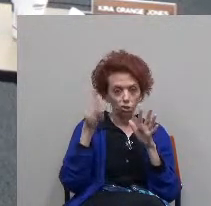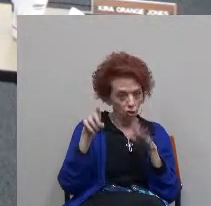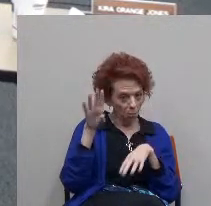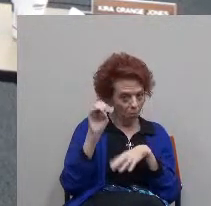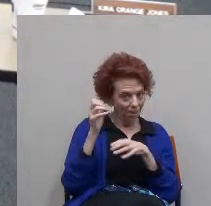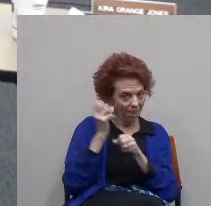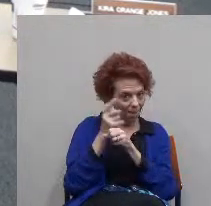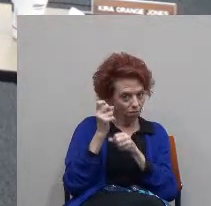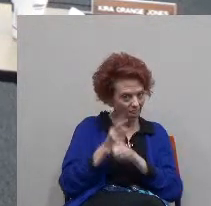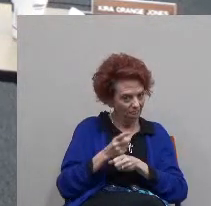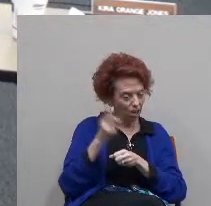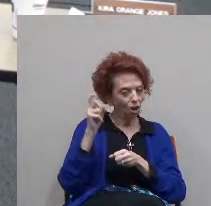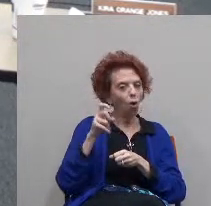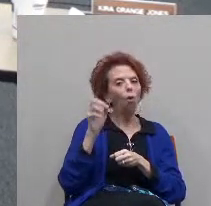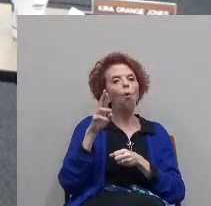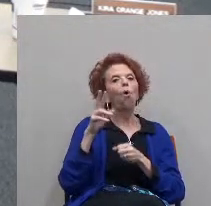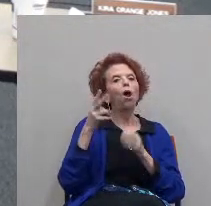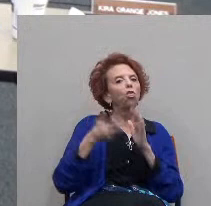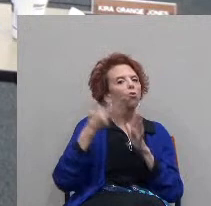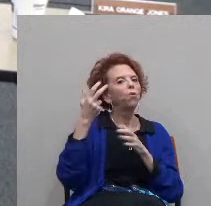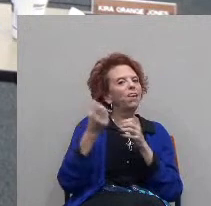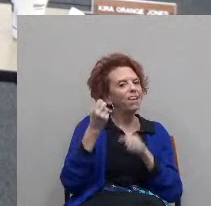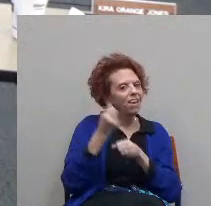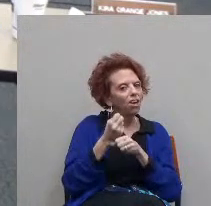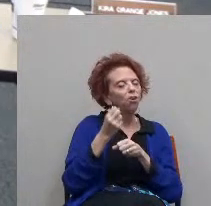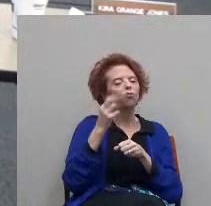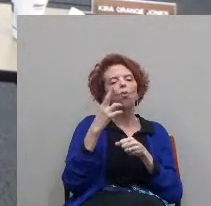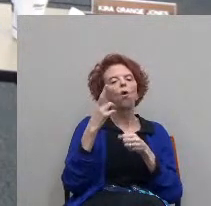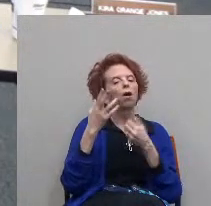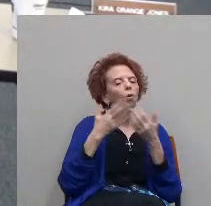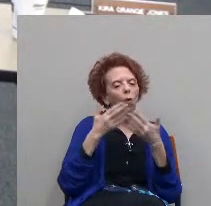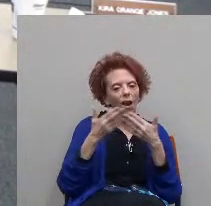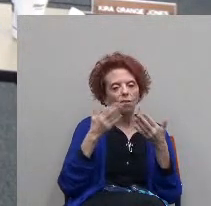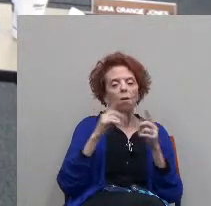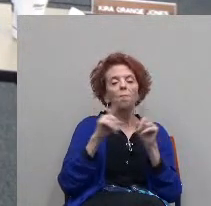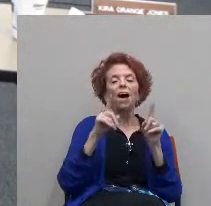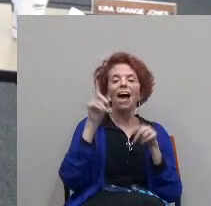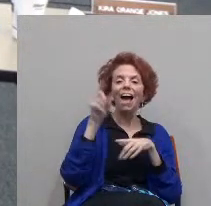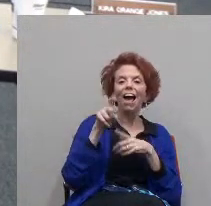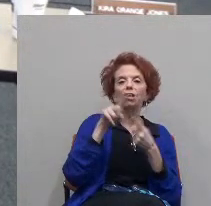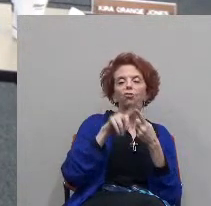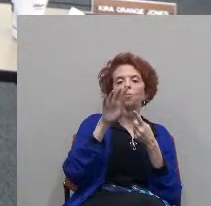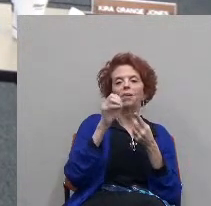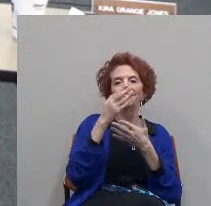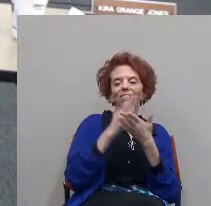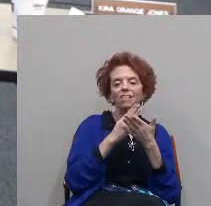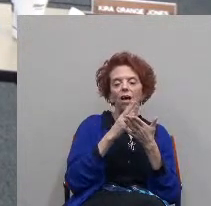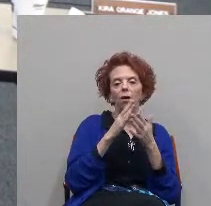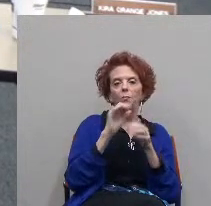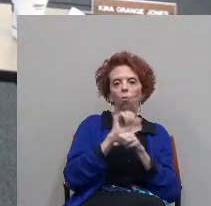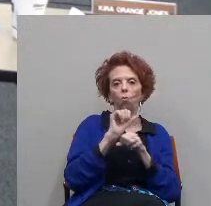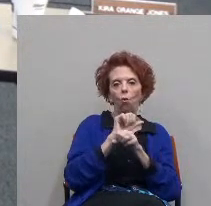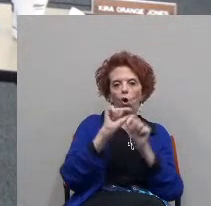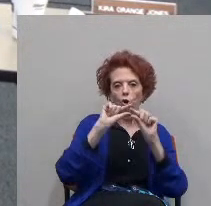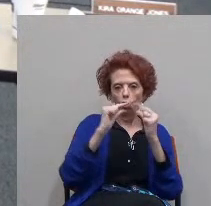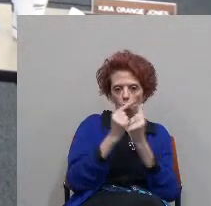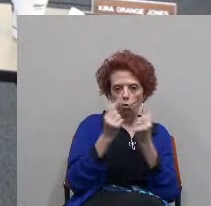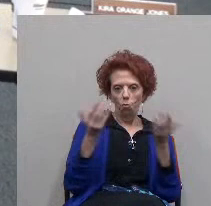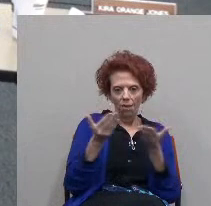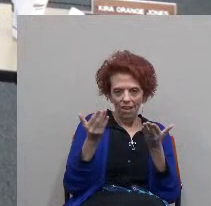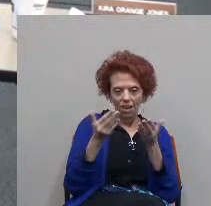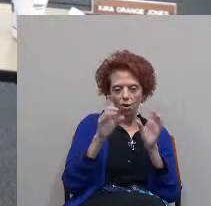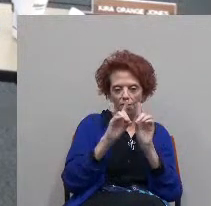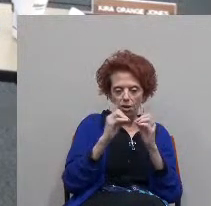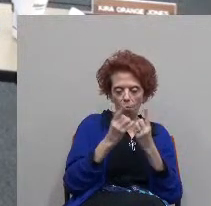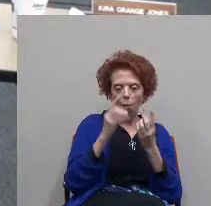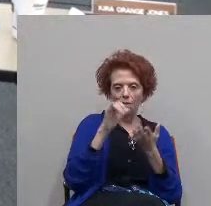year? Should this be once every 3 years? Should this be whatever? But there has to be some work group here at the